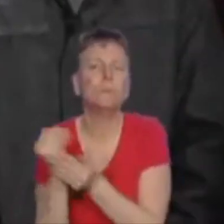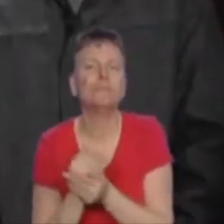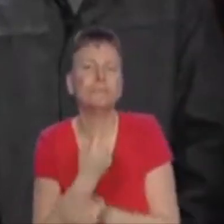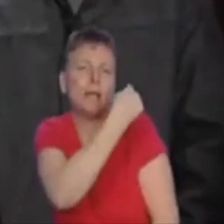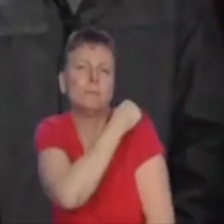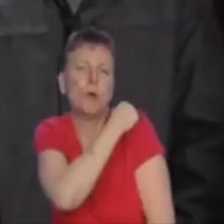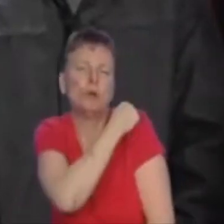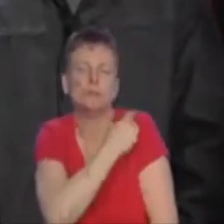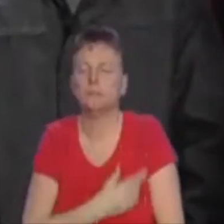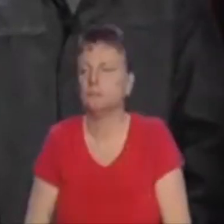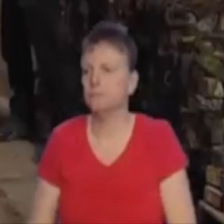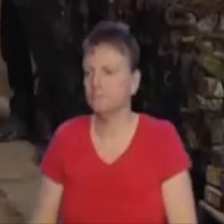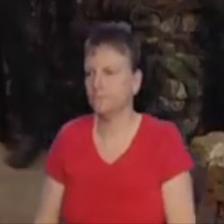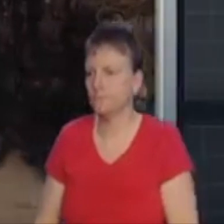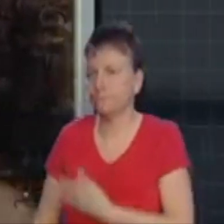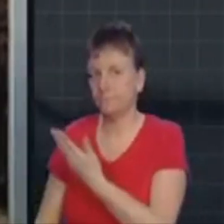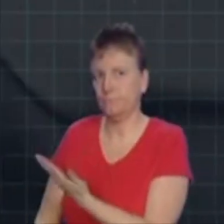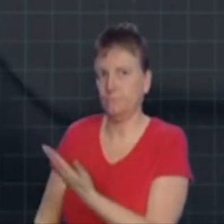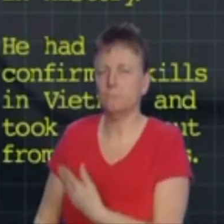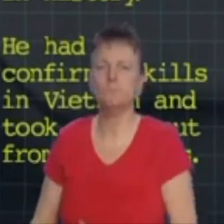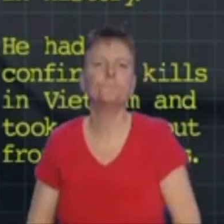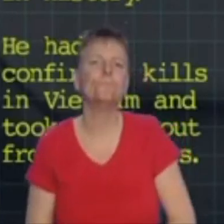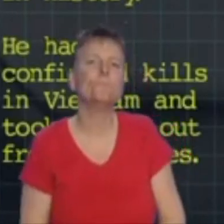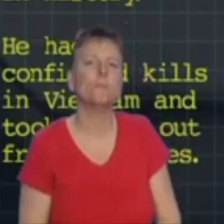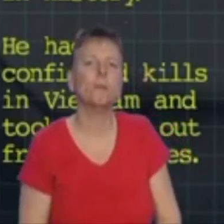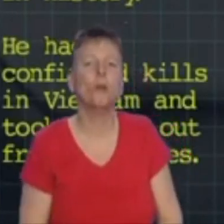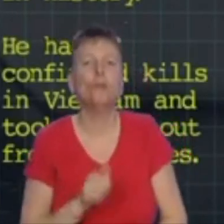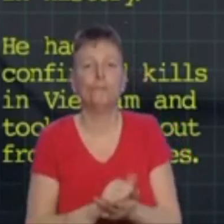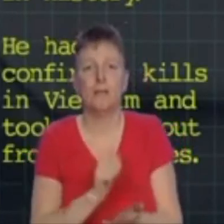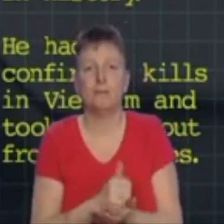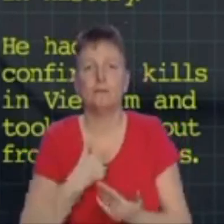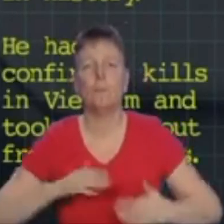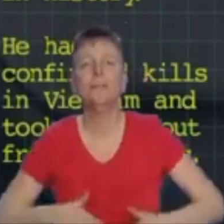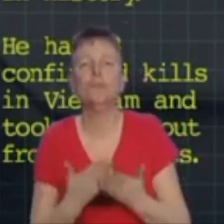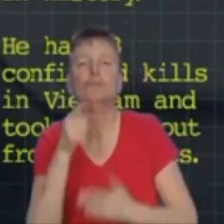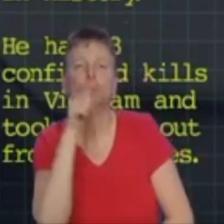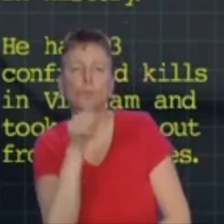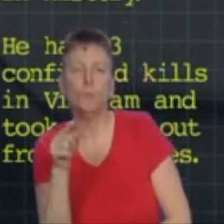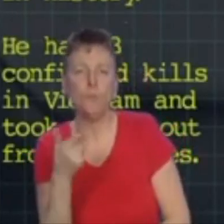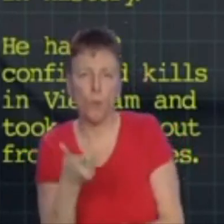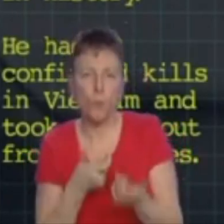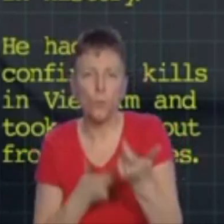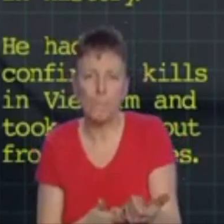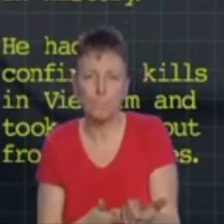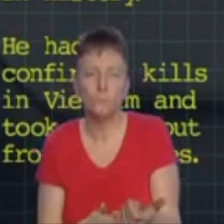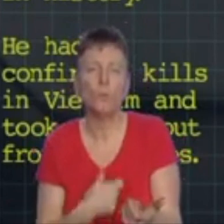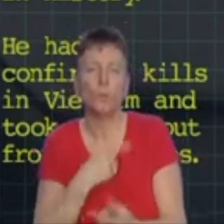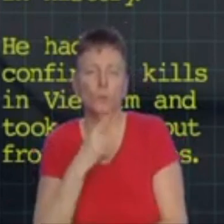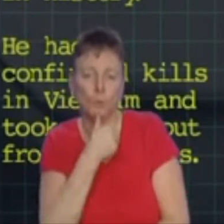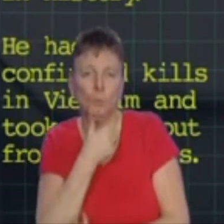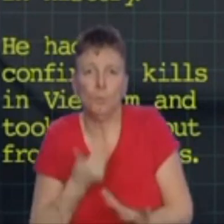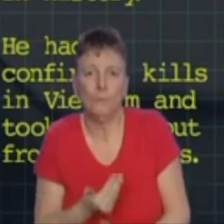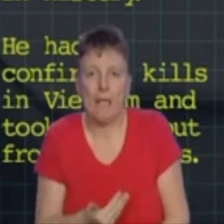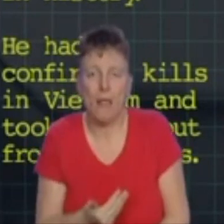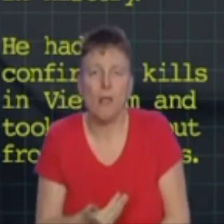You can then take out the bunny. Right, I'm going to introduce you to the weapons you'll be using today. These are paint marker guns.